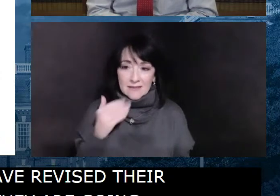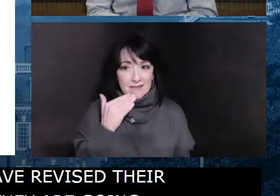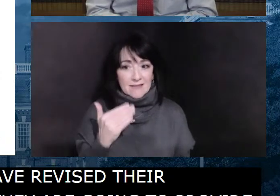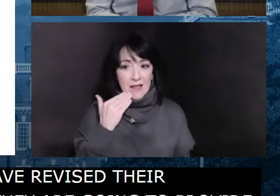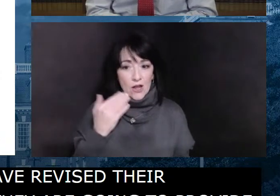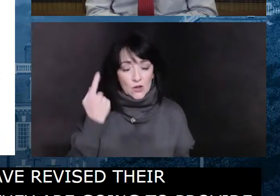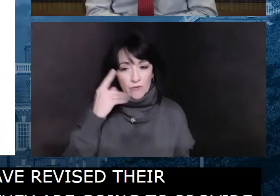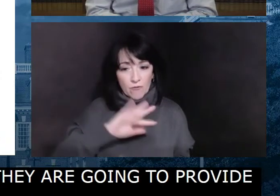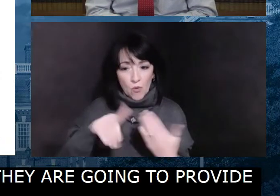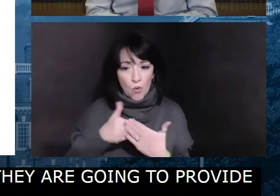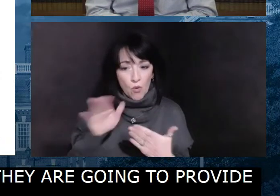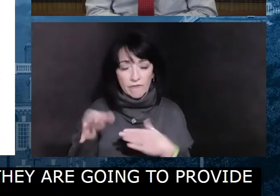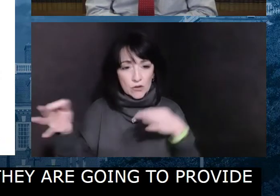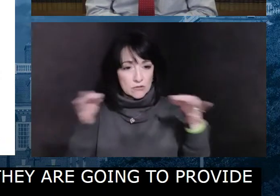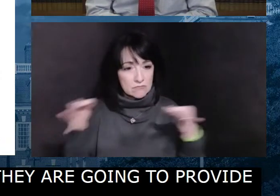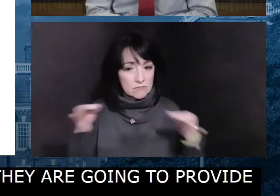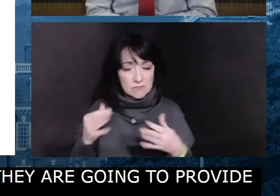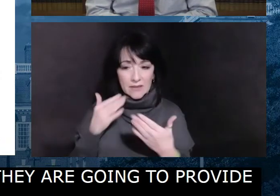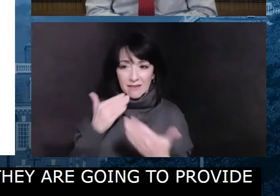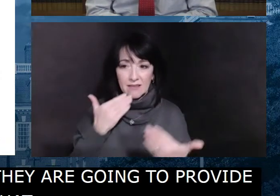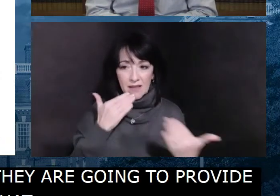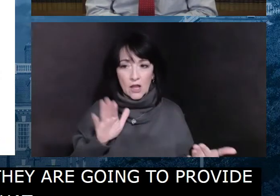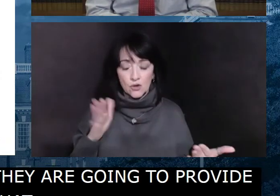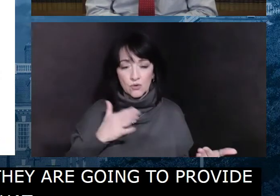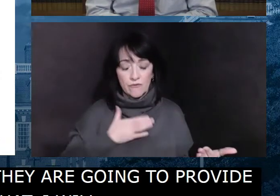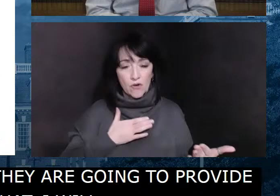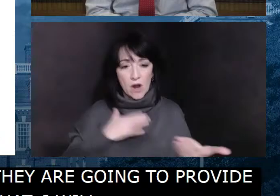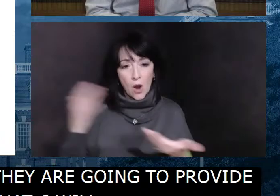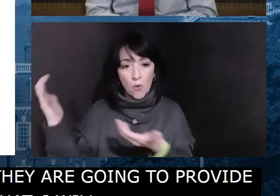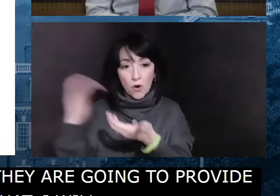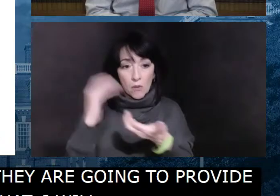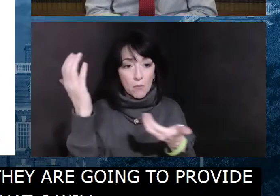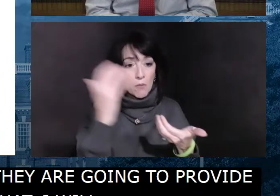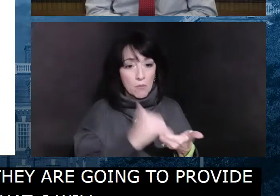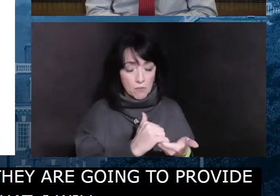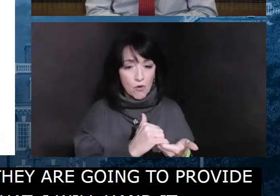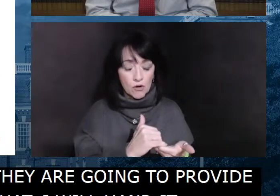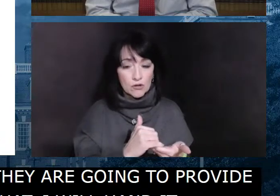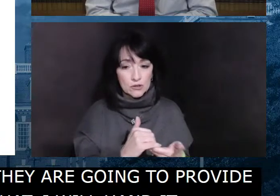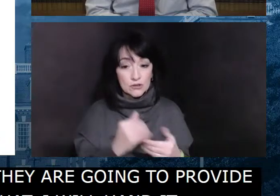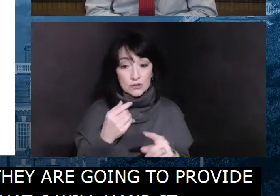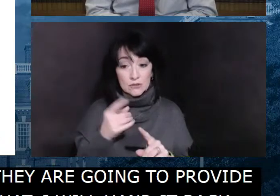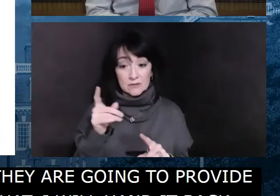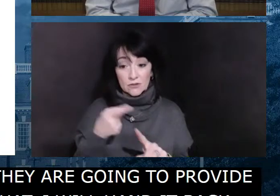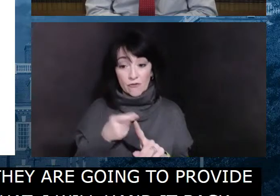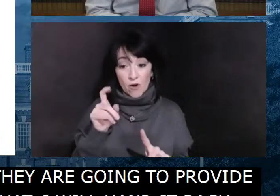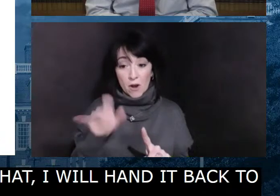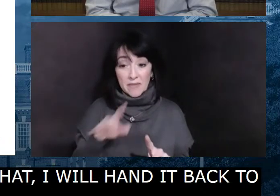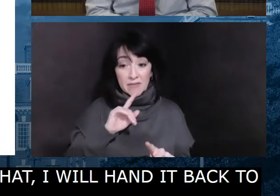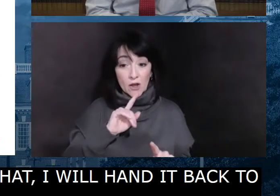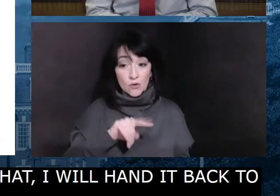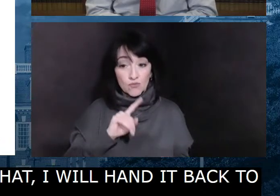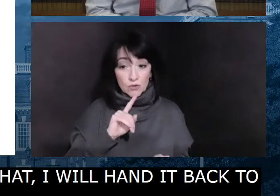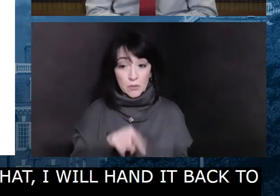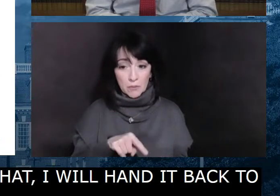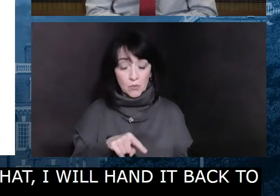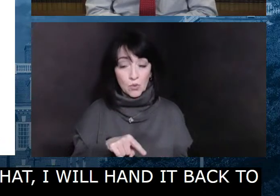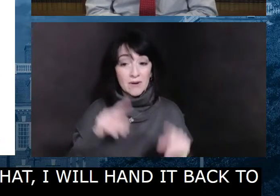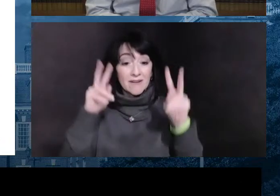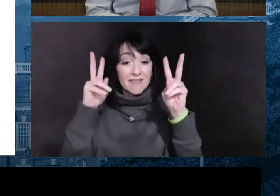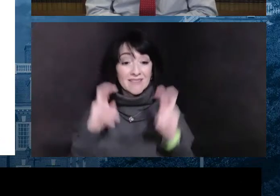Thanks to our partners. What should be very obvious from that report is that the issue here is